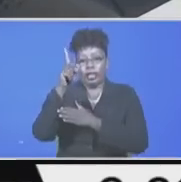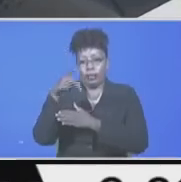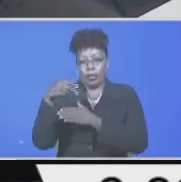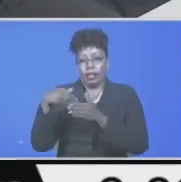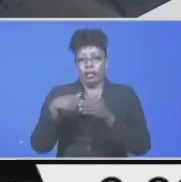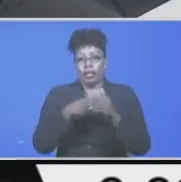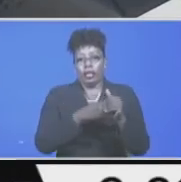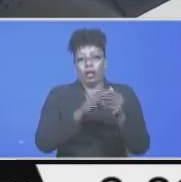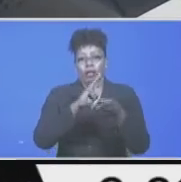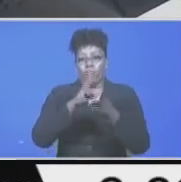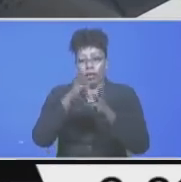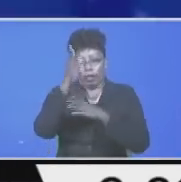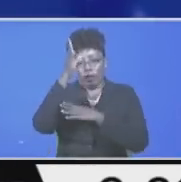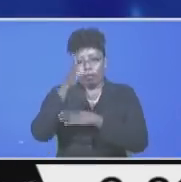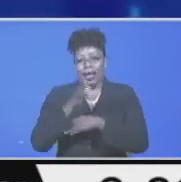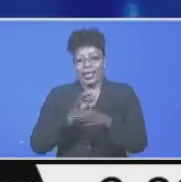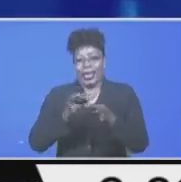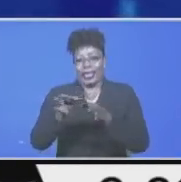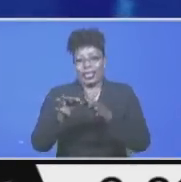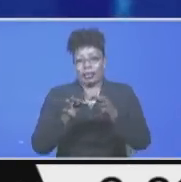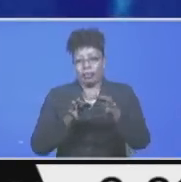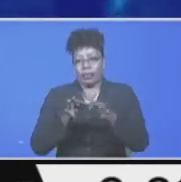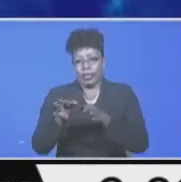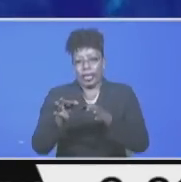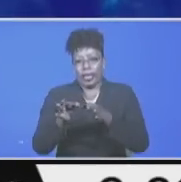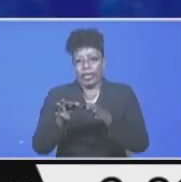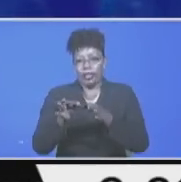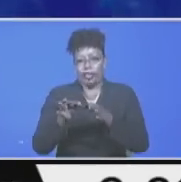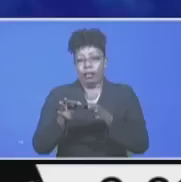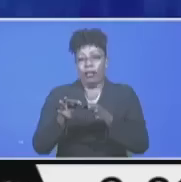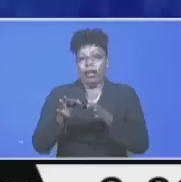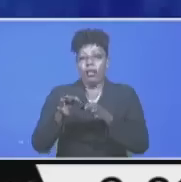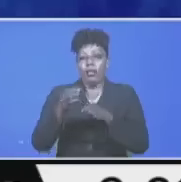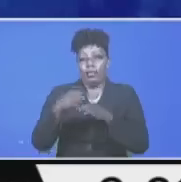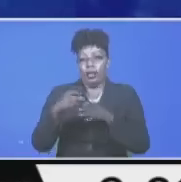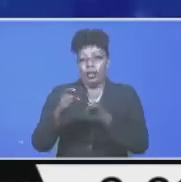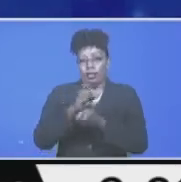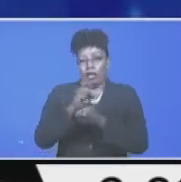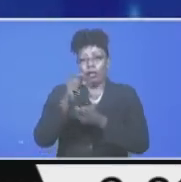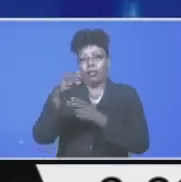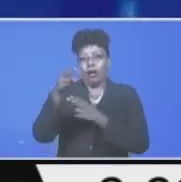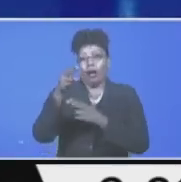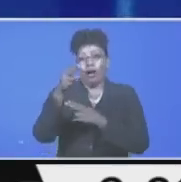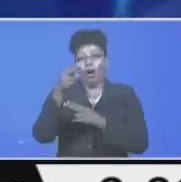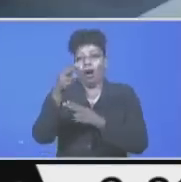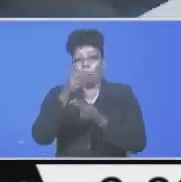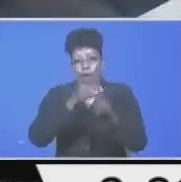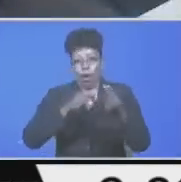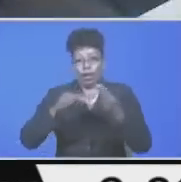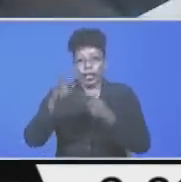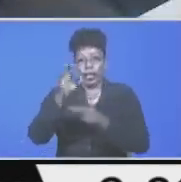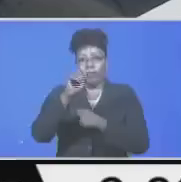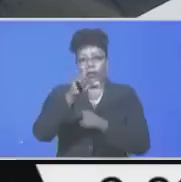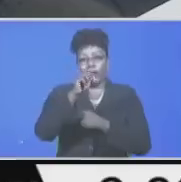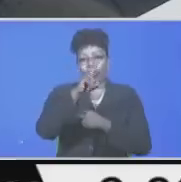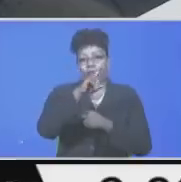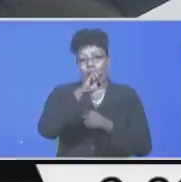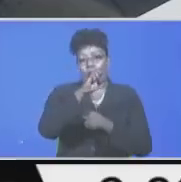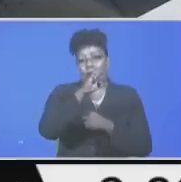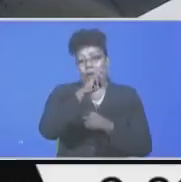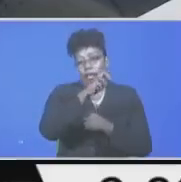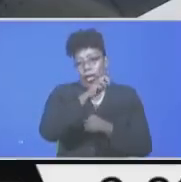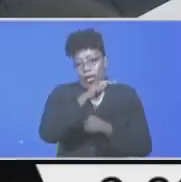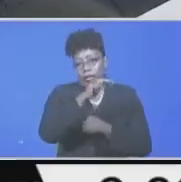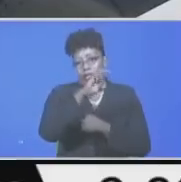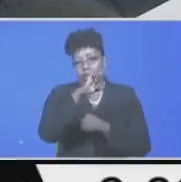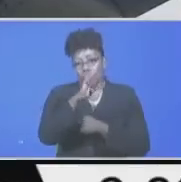of Meteorology, Basil Dean, explained the impact Hurricane Florence will have on the Bahamas. Tomorrow morning, we